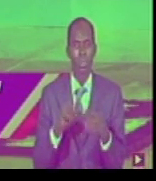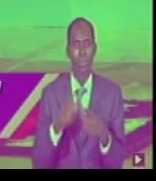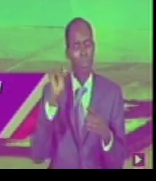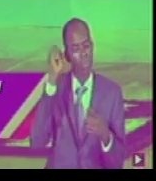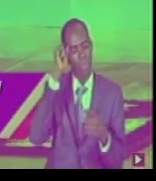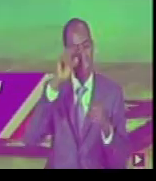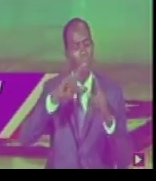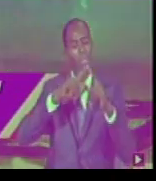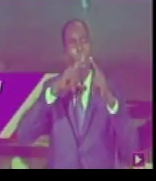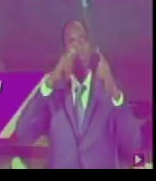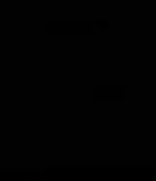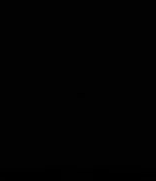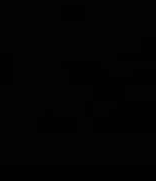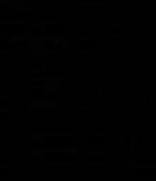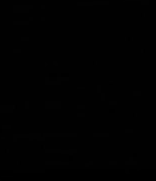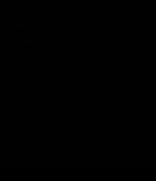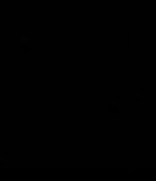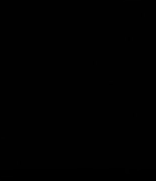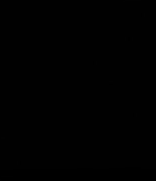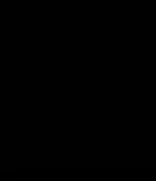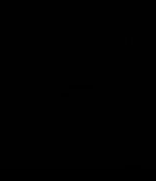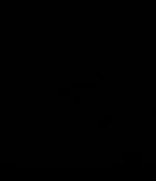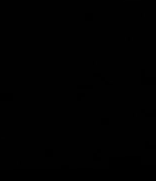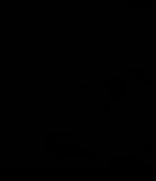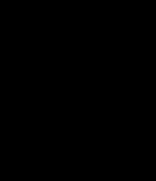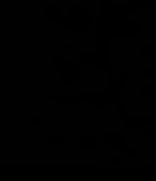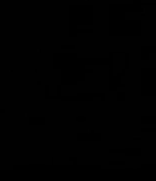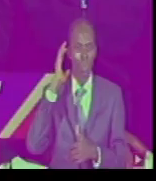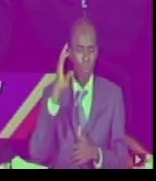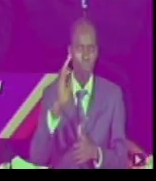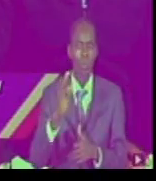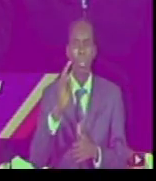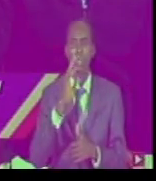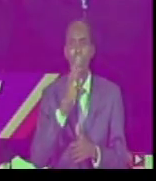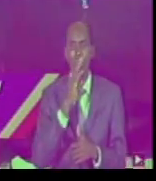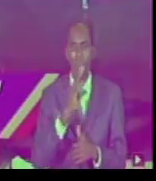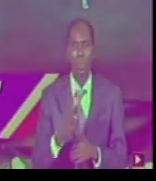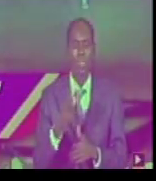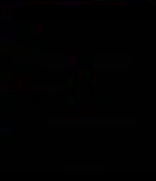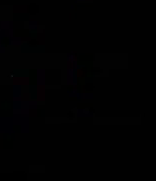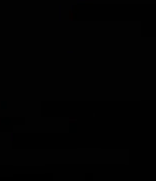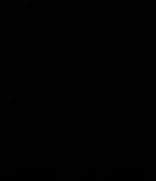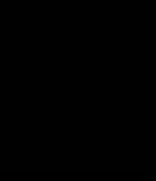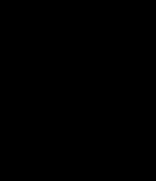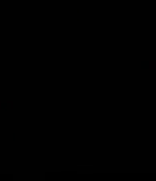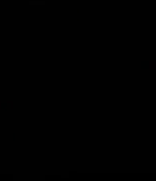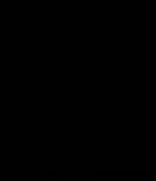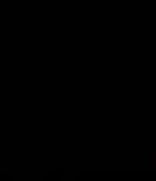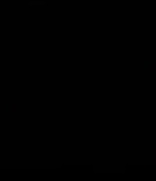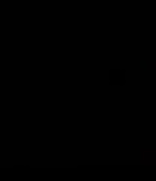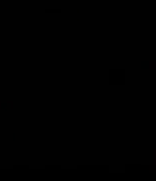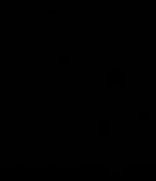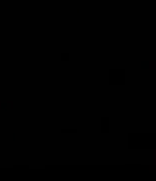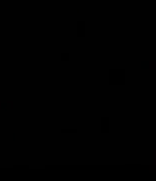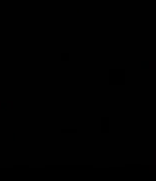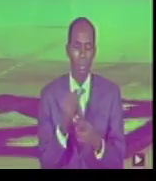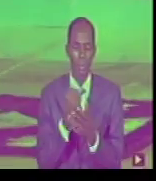marvelous light. You will be peculiar. Come back.